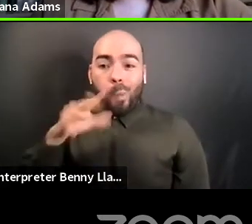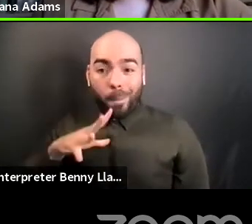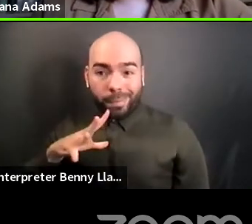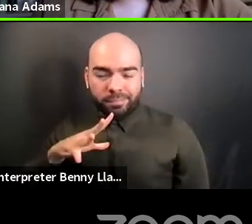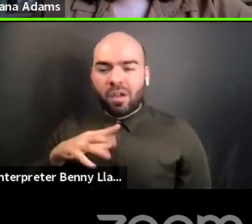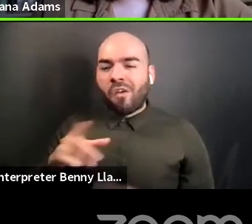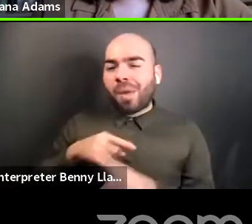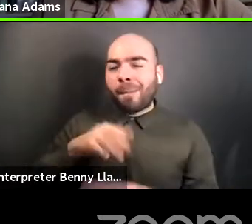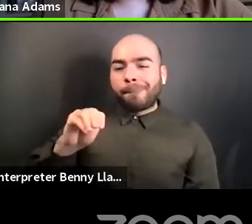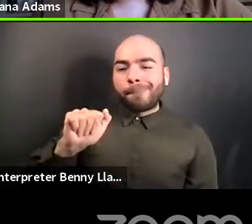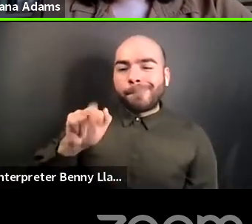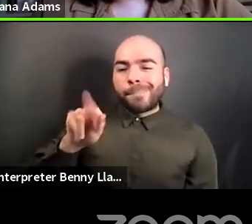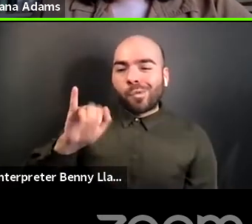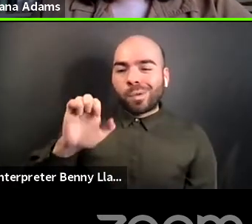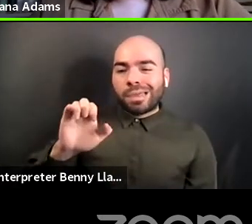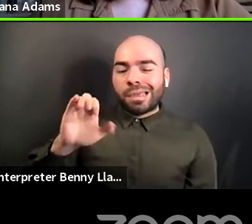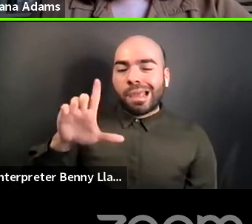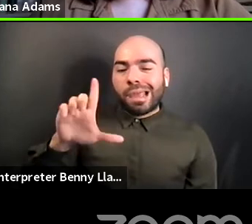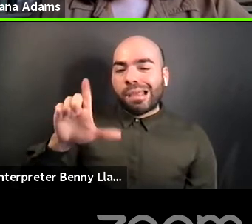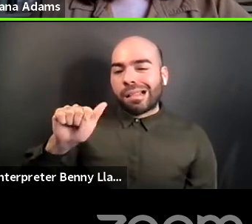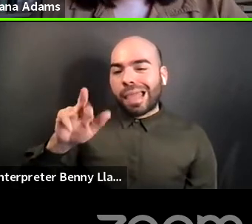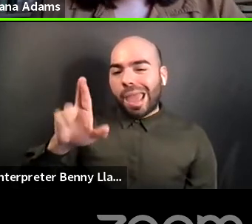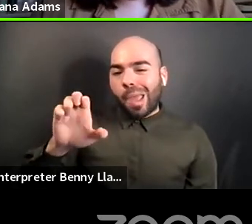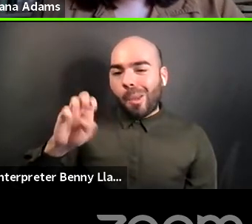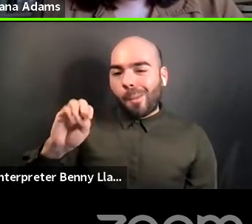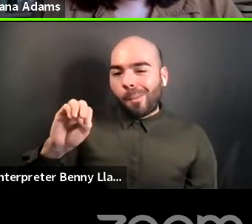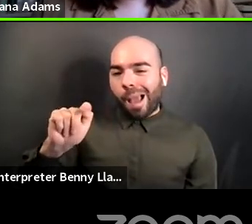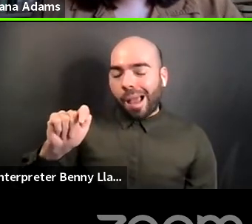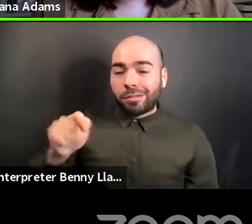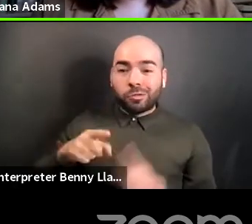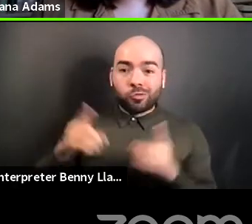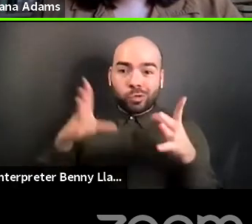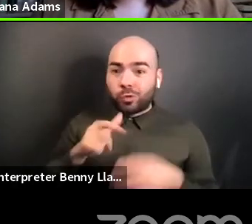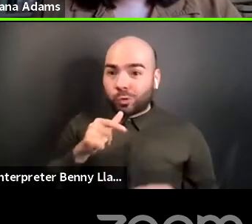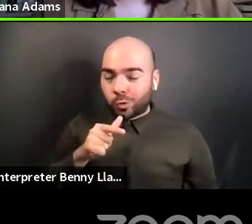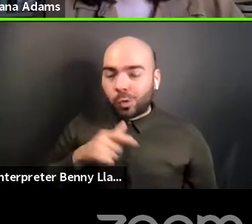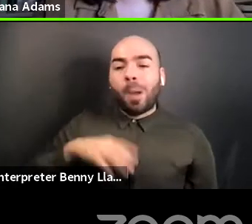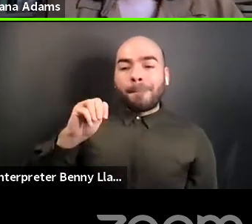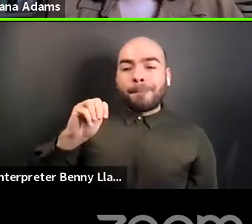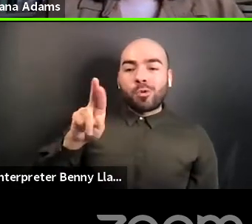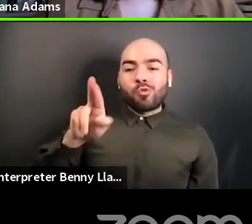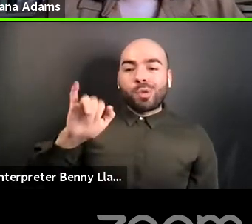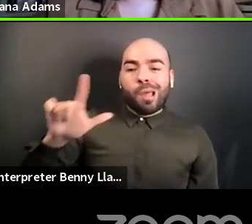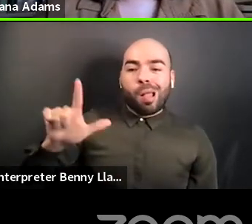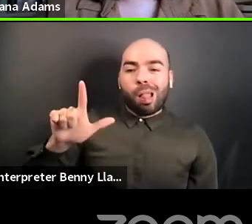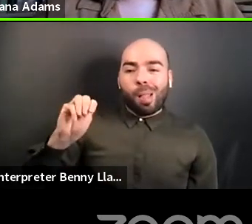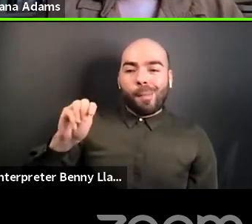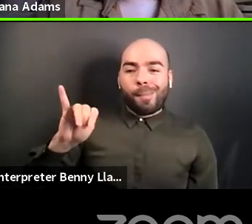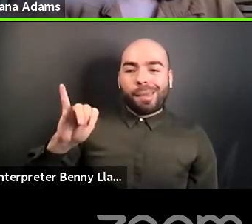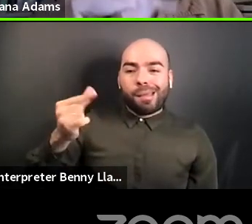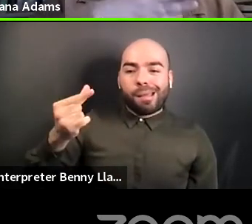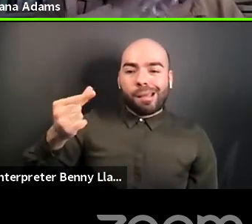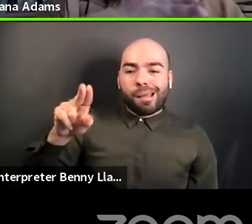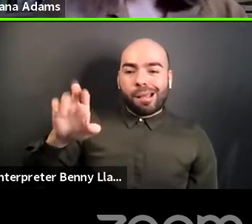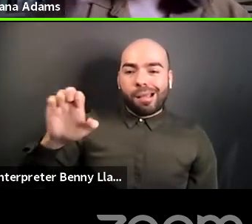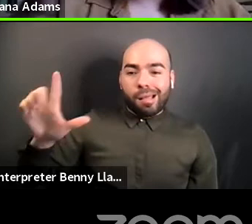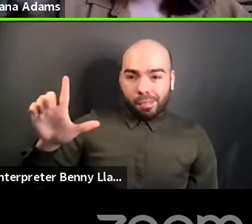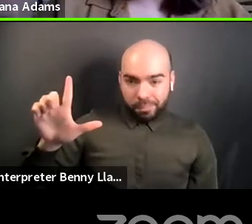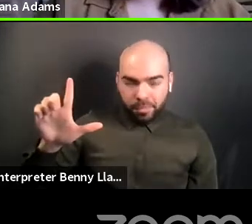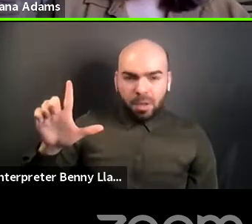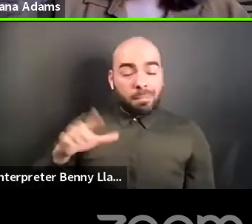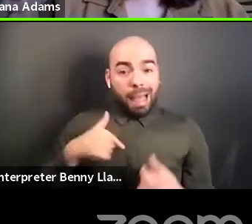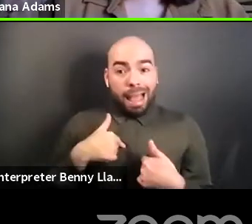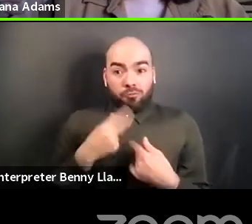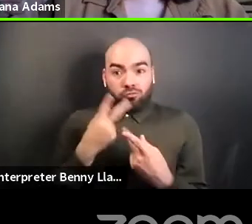was directed by Muriel Miguel. And there was a lot of people who, I saw the process behind it. Like I saw what